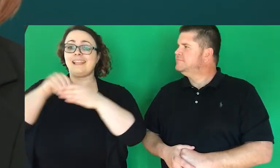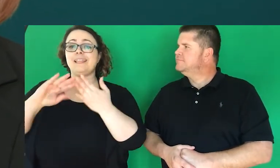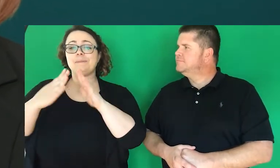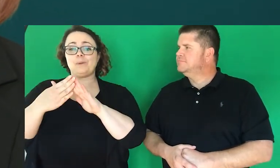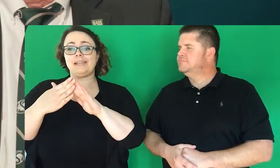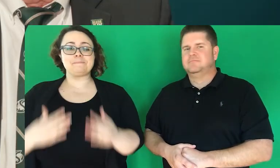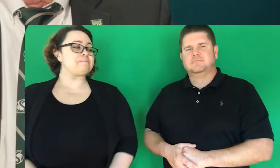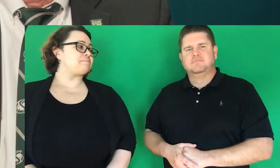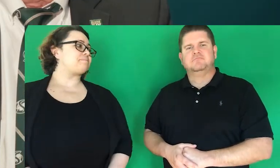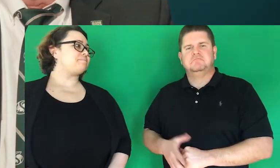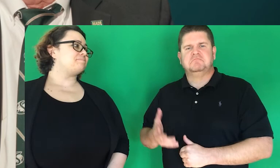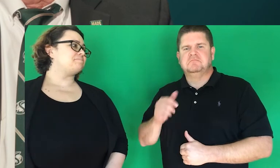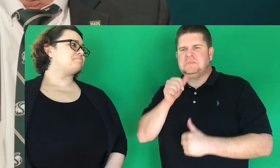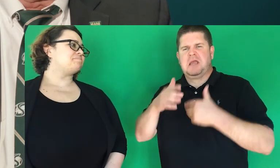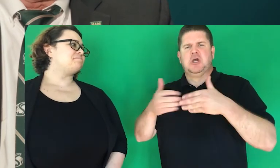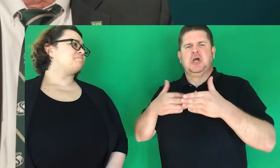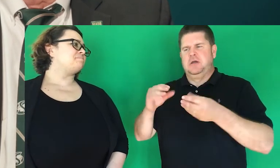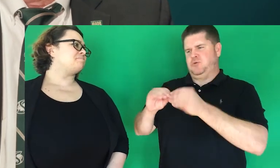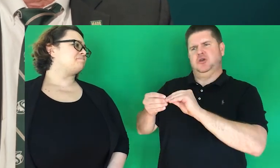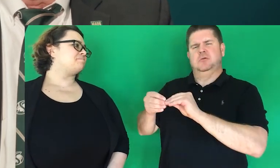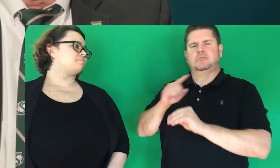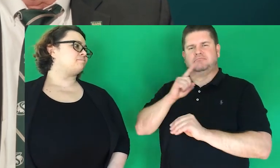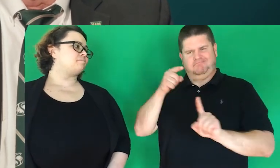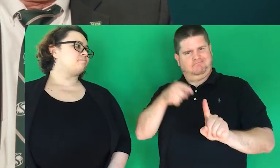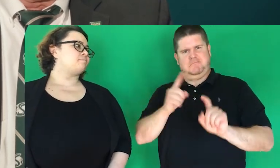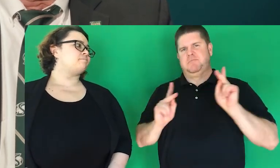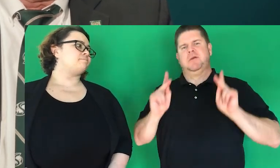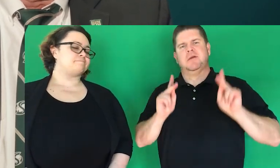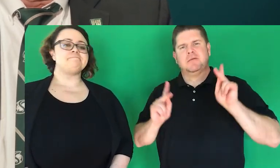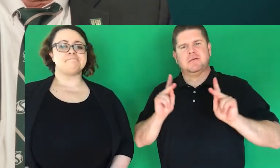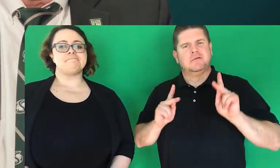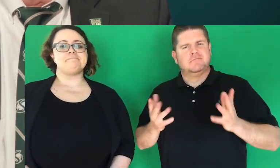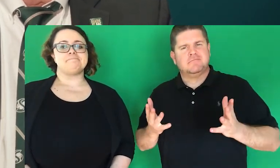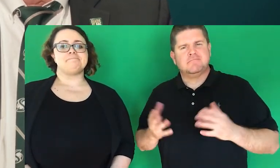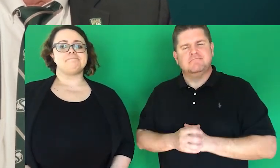in the community. It's not a matter of numbers, it's a matter of people.